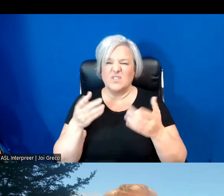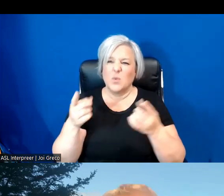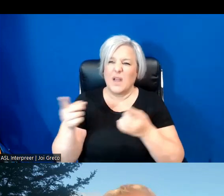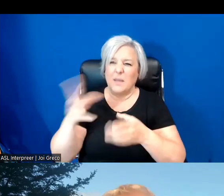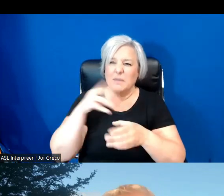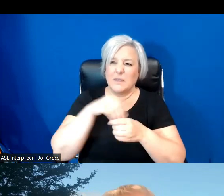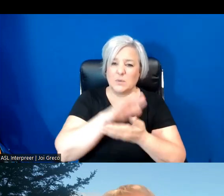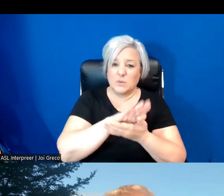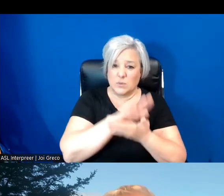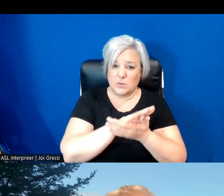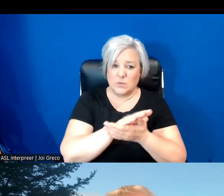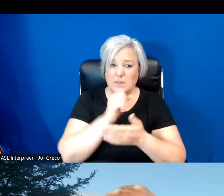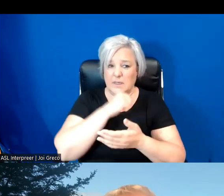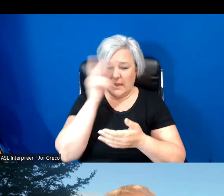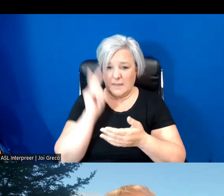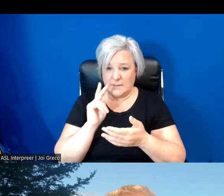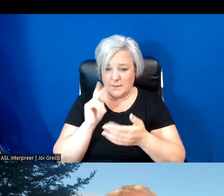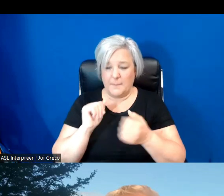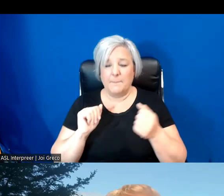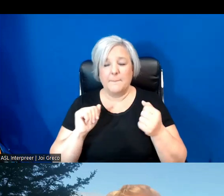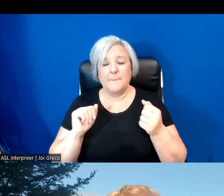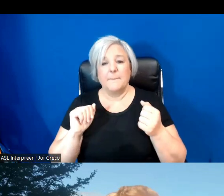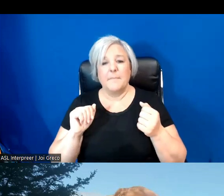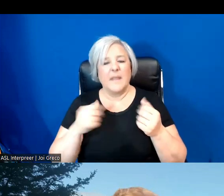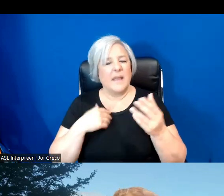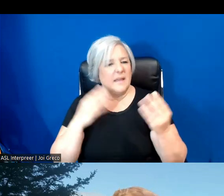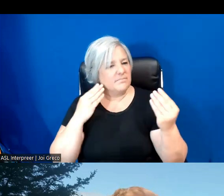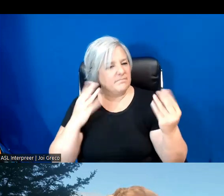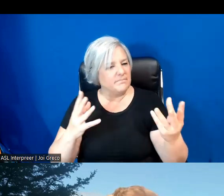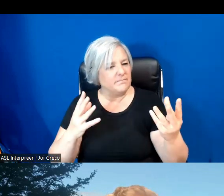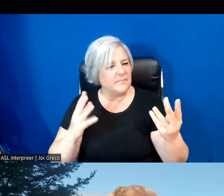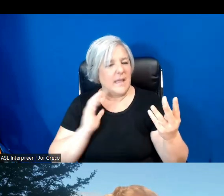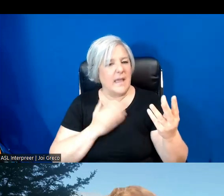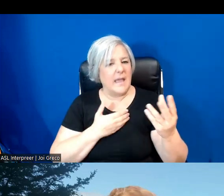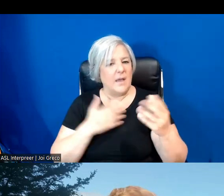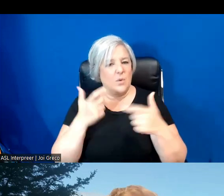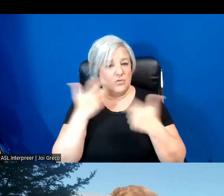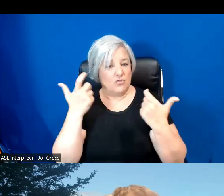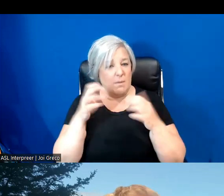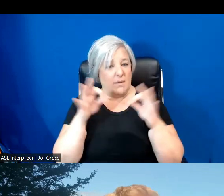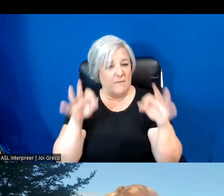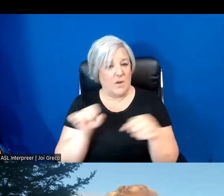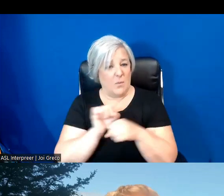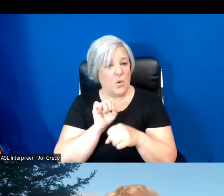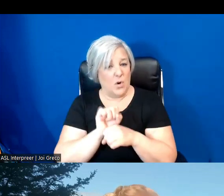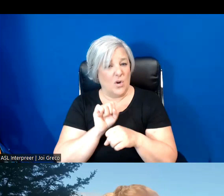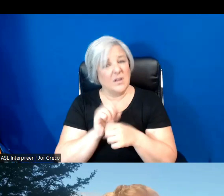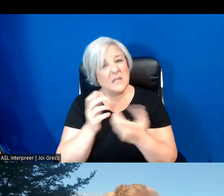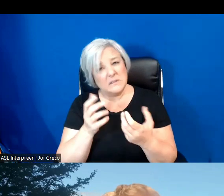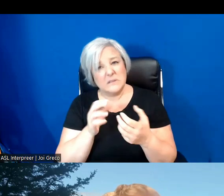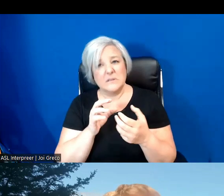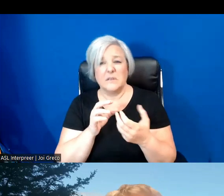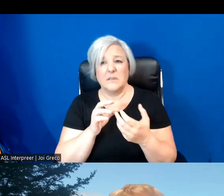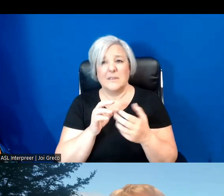schools in Alaska. And I just want to say that our trauma framework, even though it's built around this idea